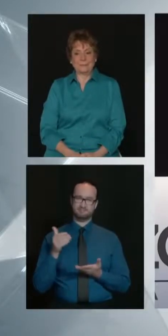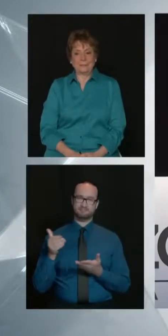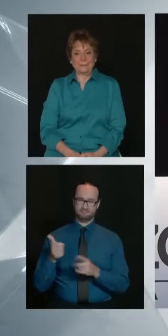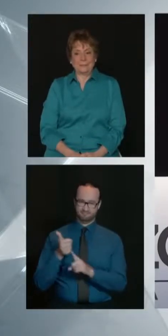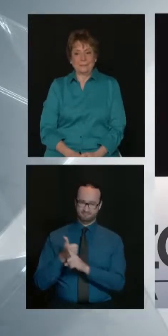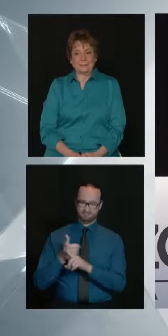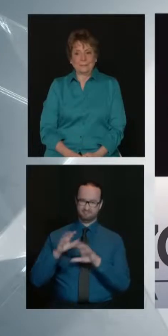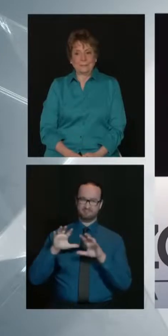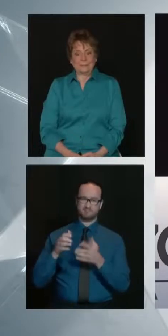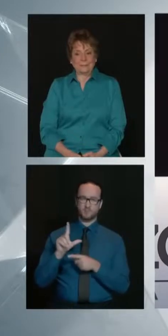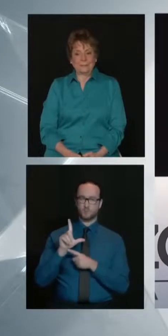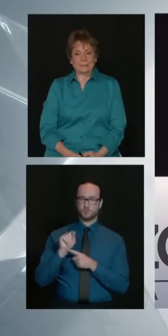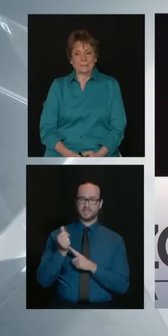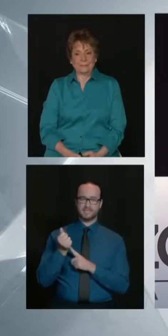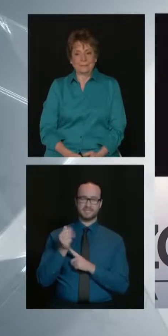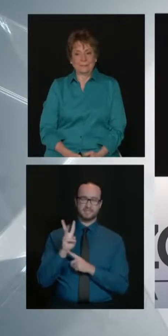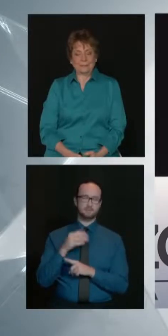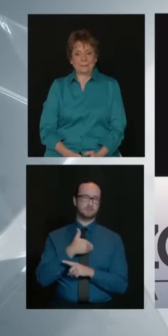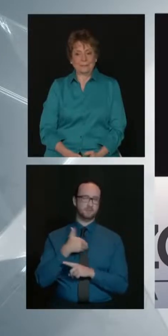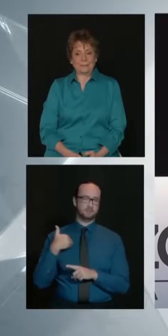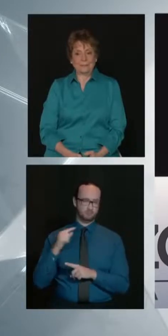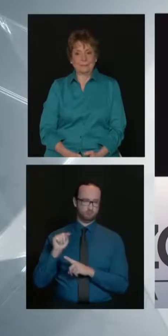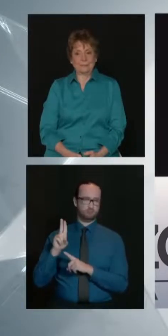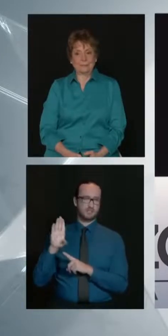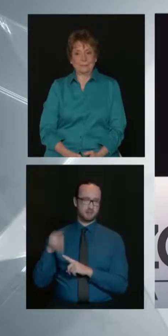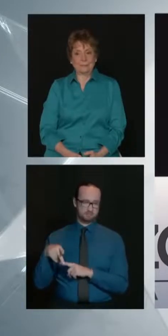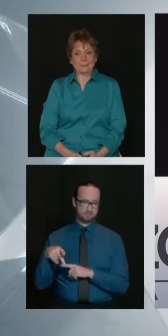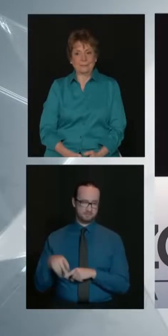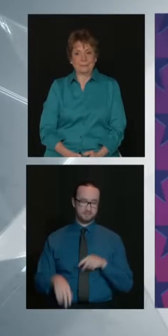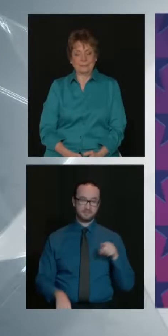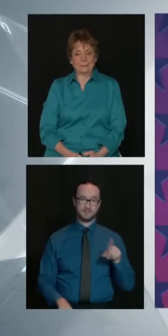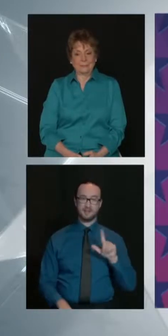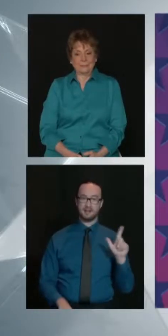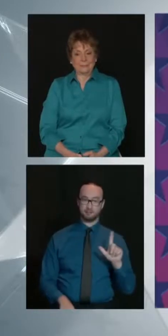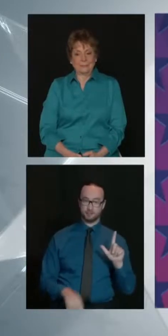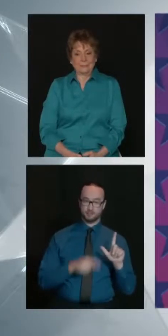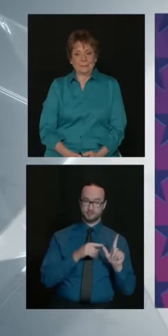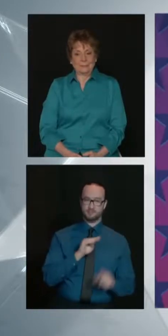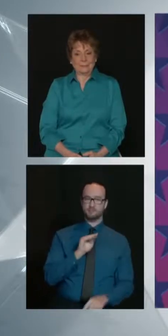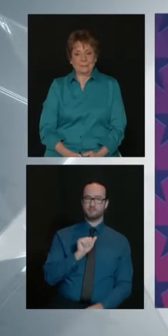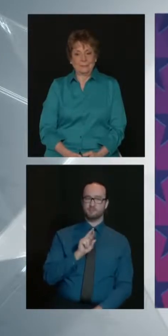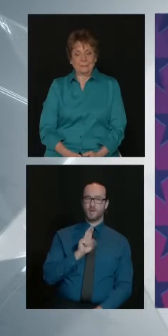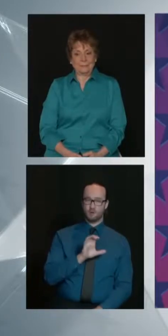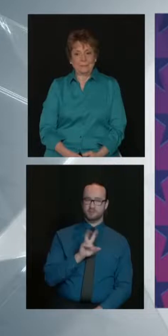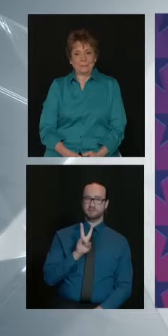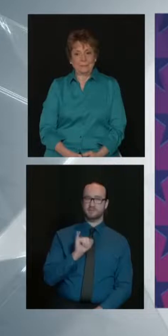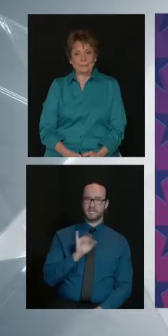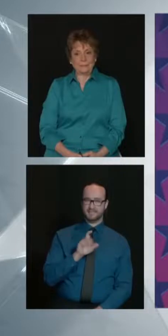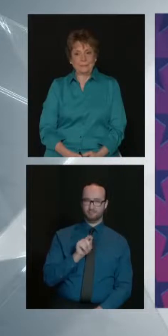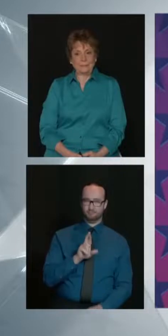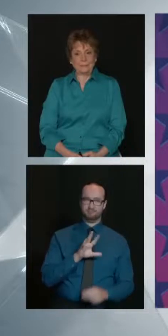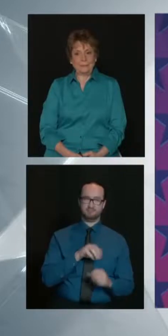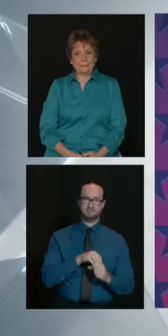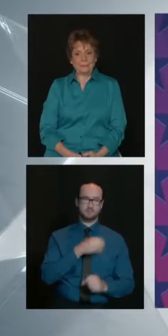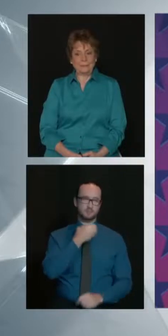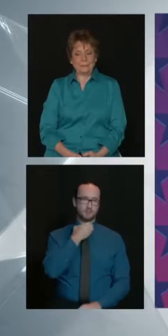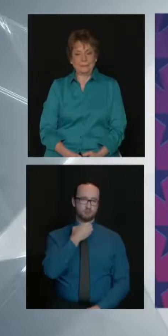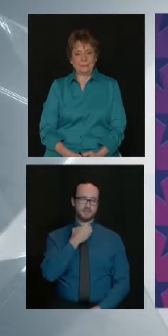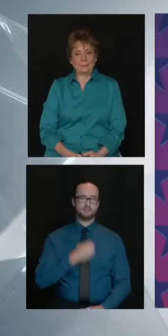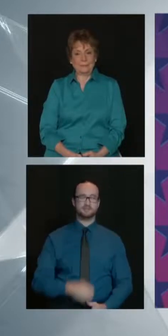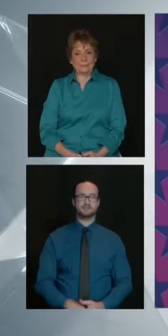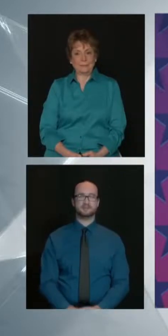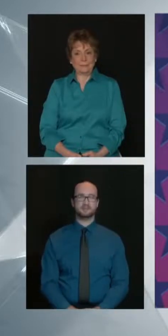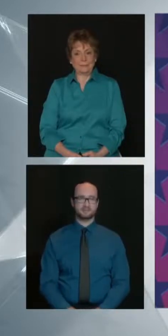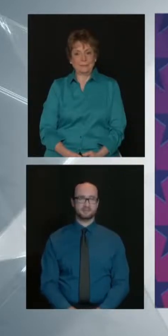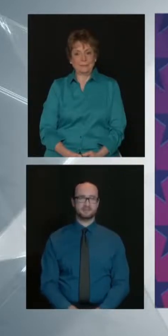Marc Victor, an attorney who served in the U.S. Marine Corps. Let's get things started with opening statements, and we begin